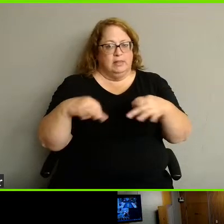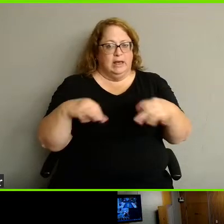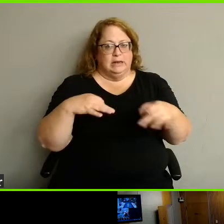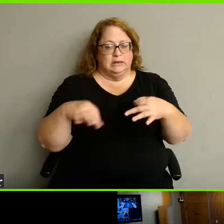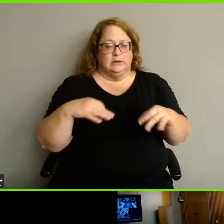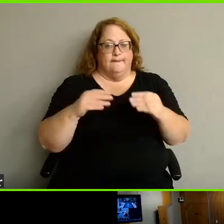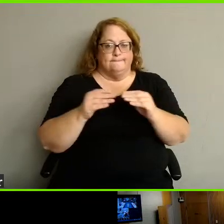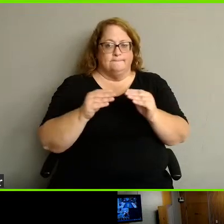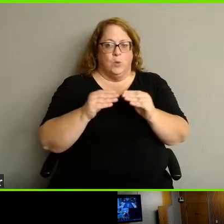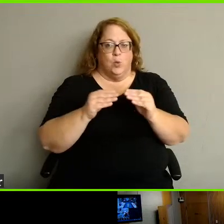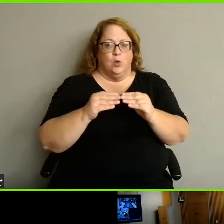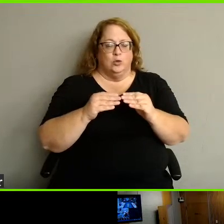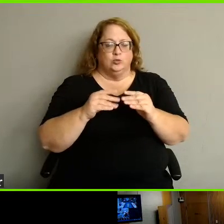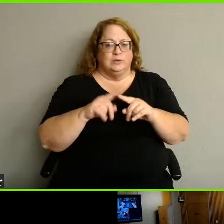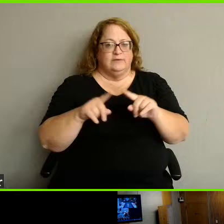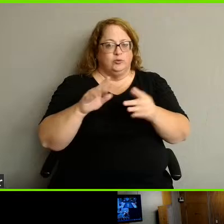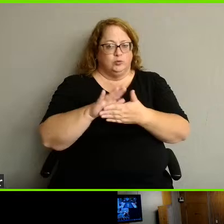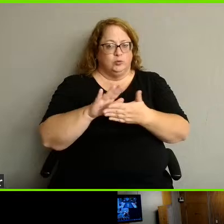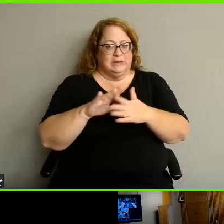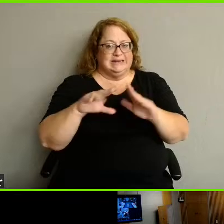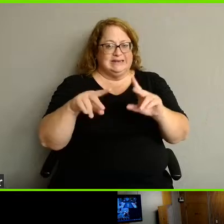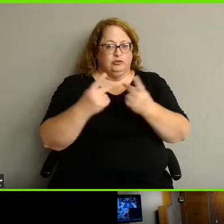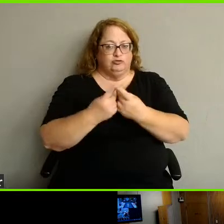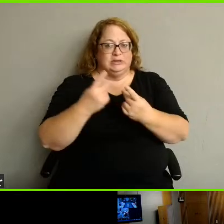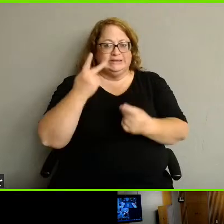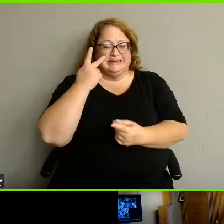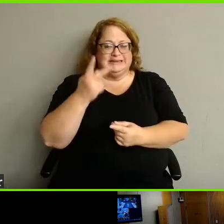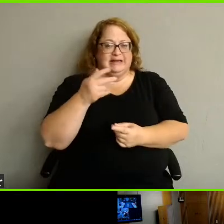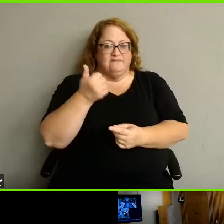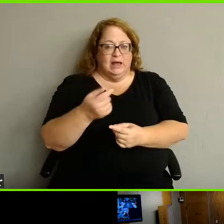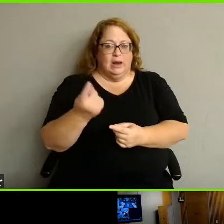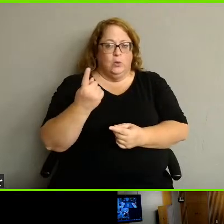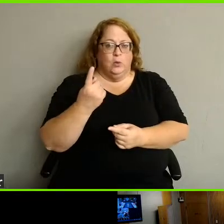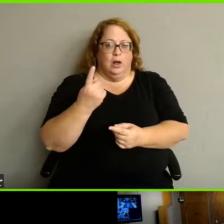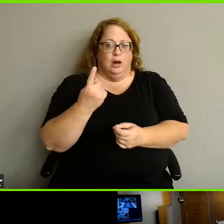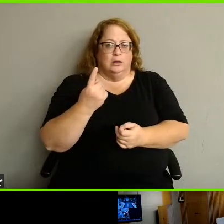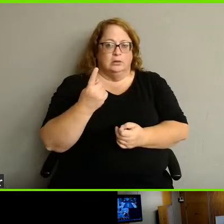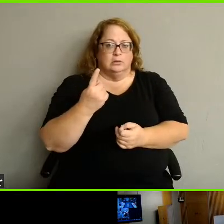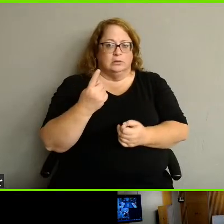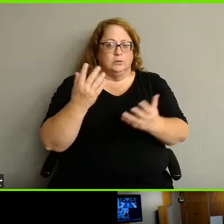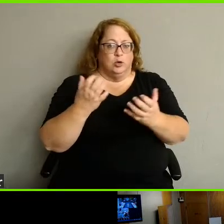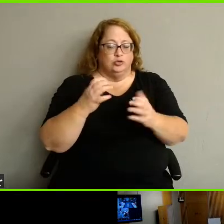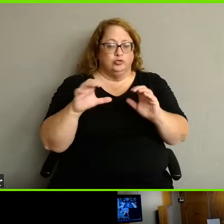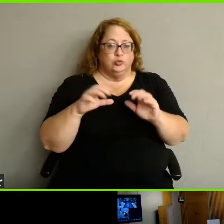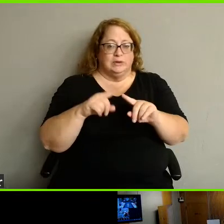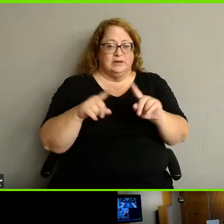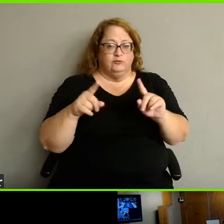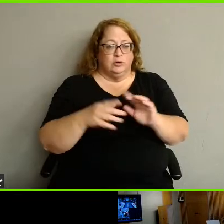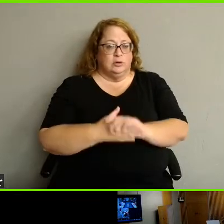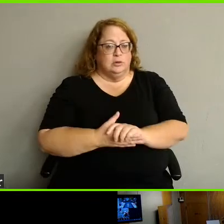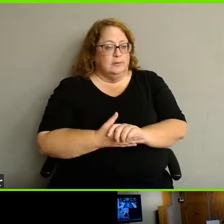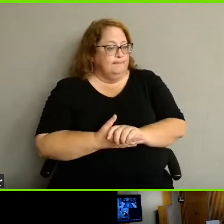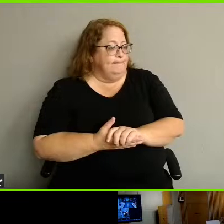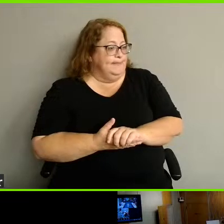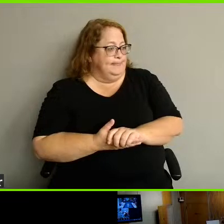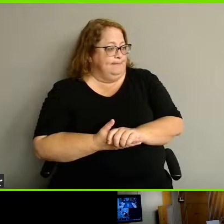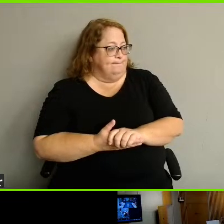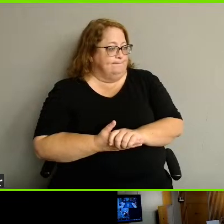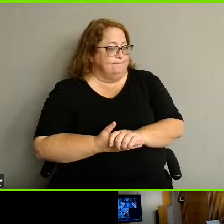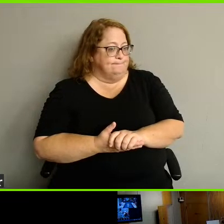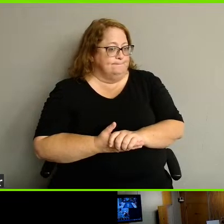little to school districts, see if anybody wants to do it just. That would be a good